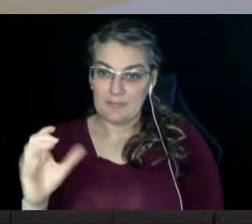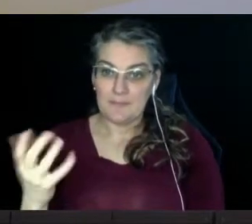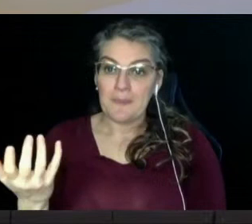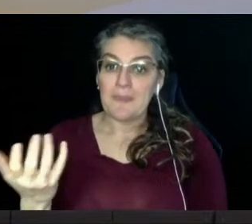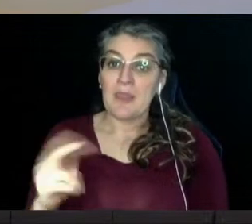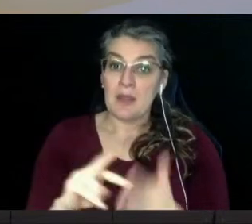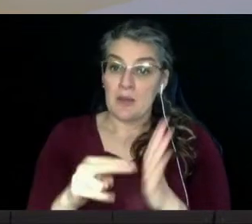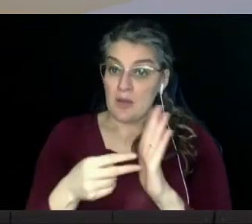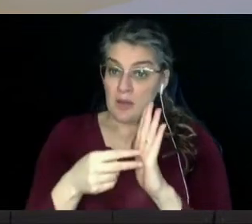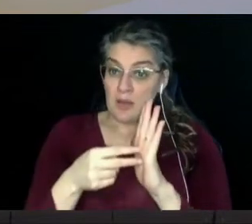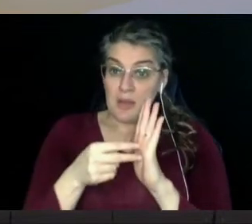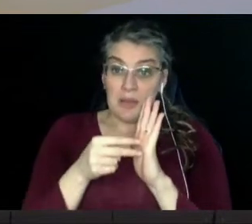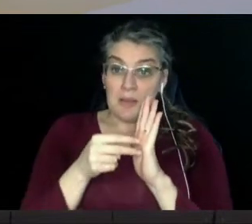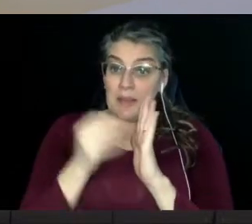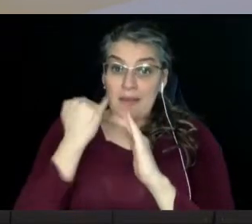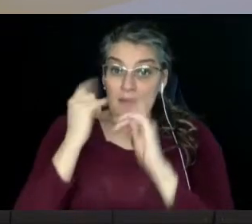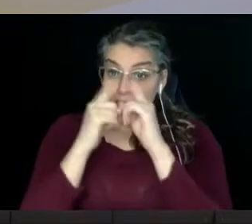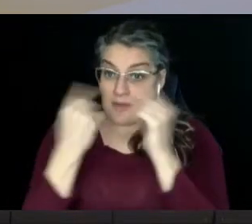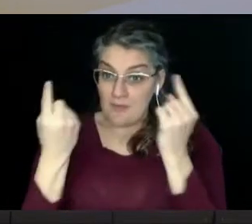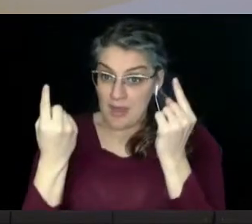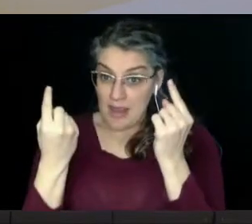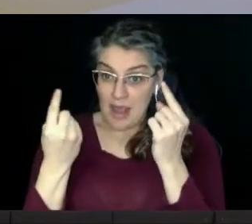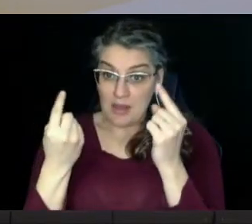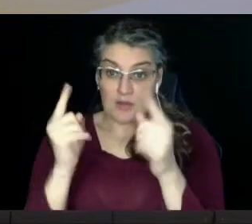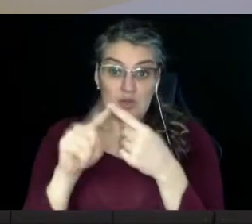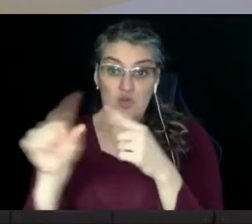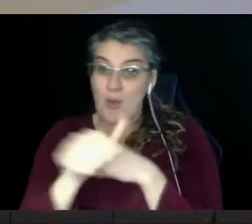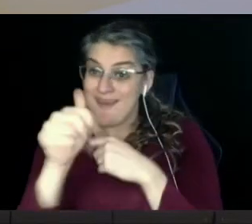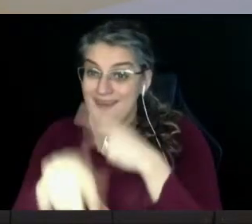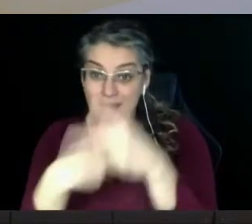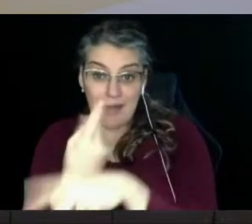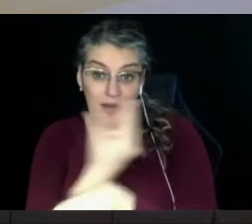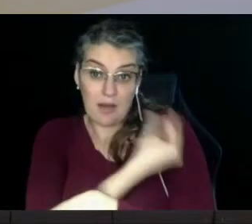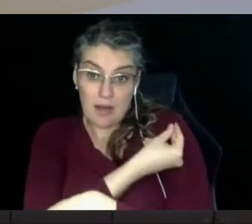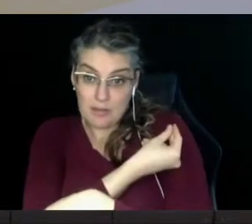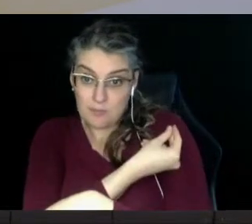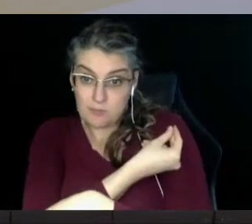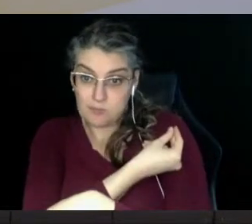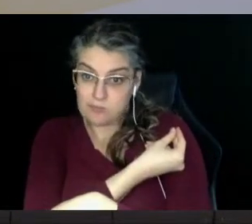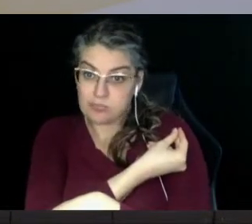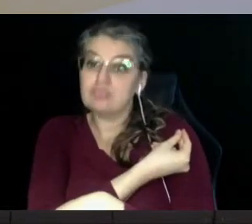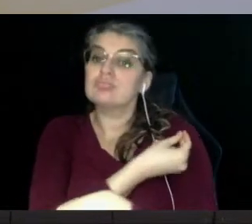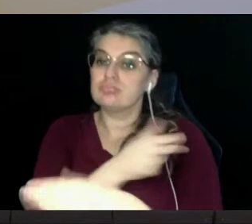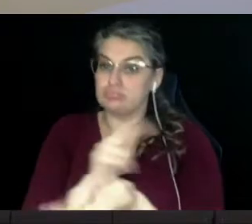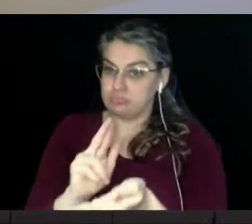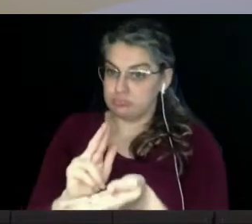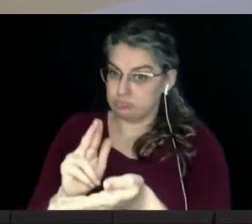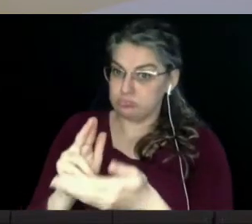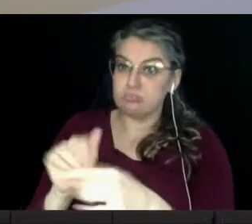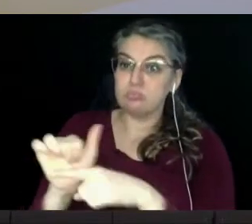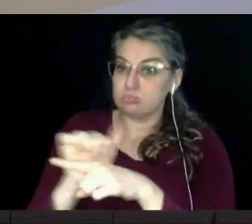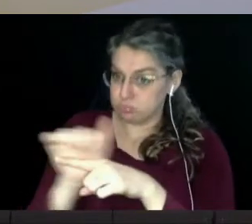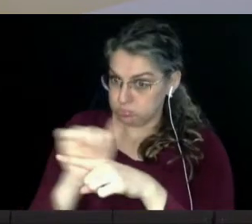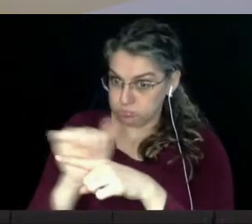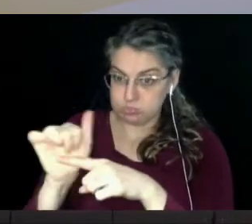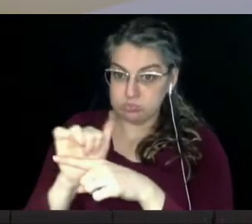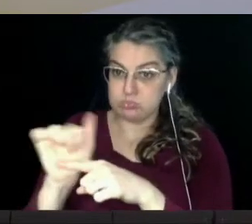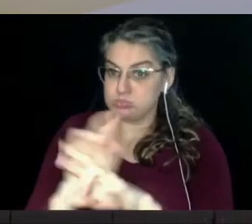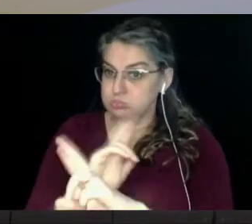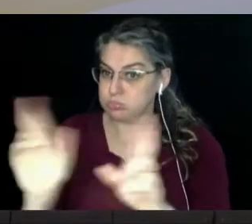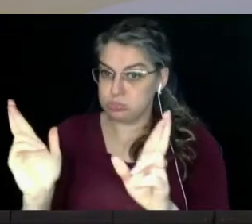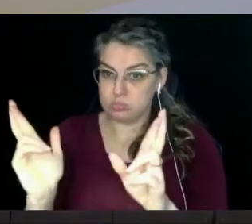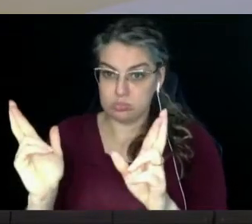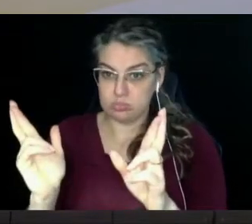deal with a serious reaction such as anaphylaxis. The reason you are asked to wait in an observation area after